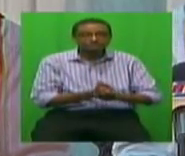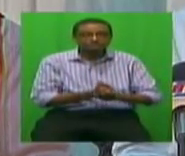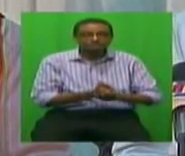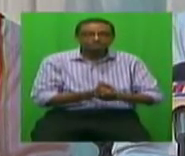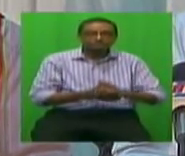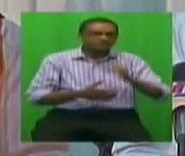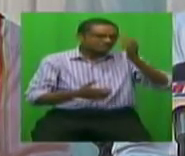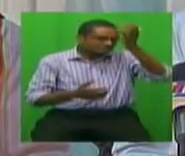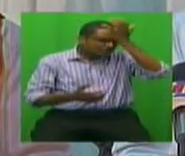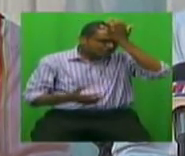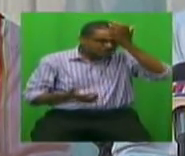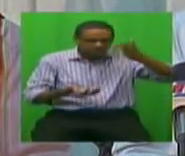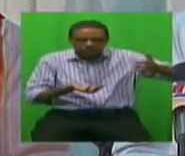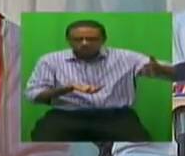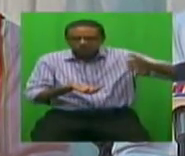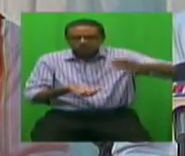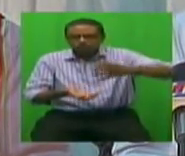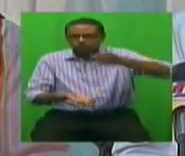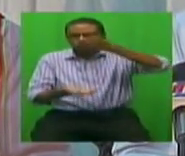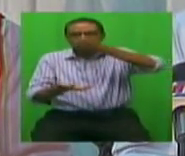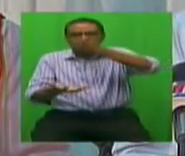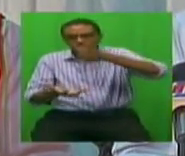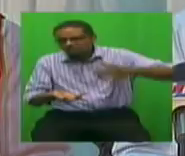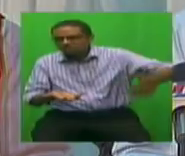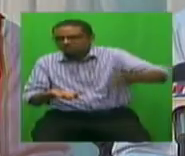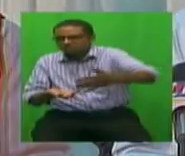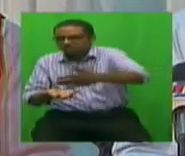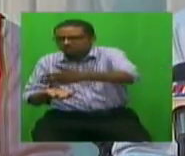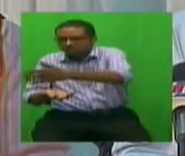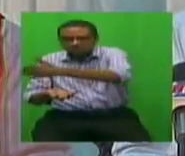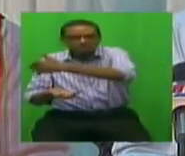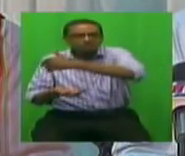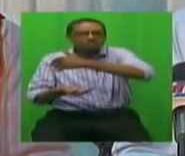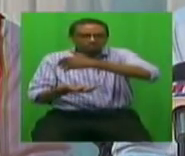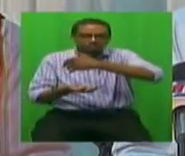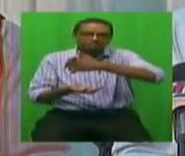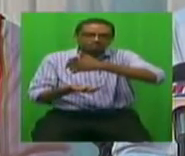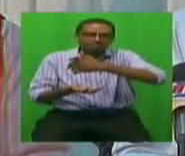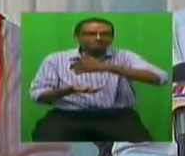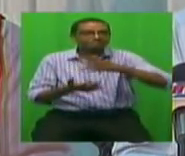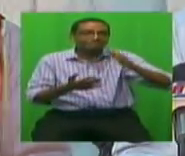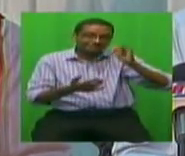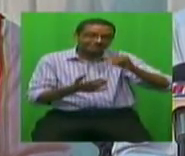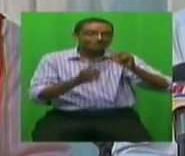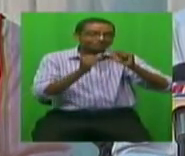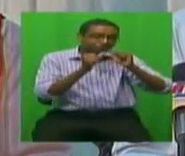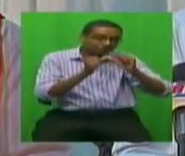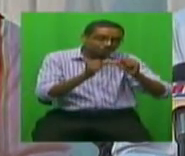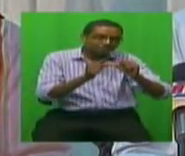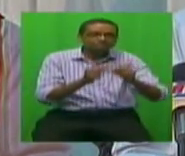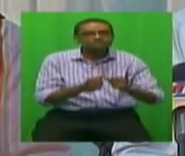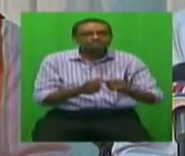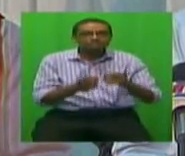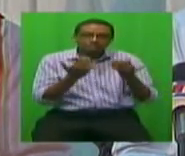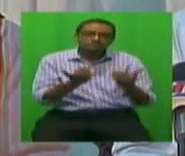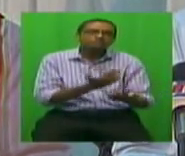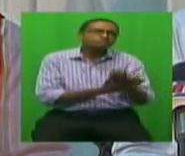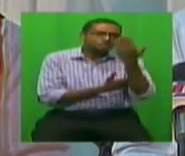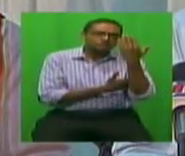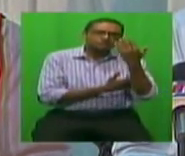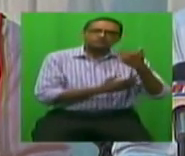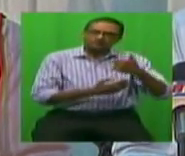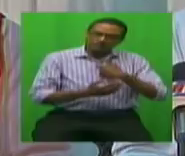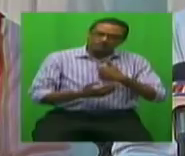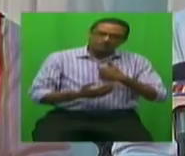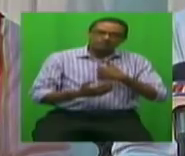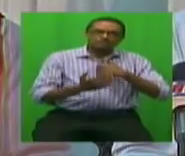collection and cleanup continues. This is something that we had foreseen, obviously. This morning I was in contact with the Minister